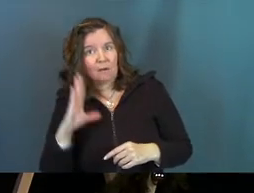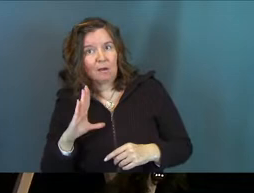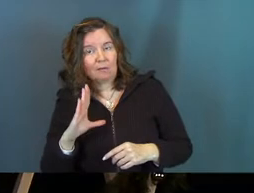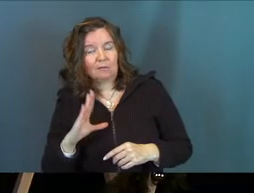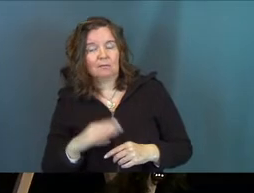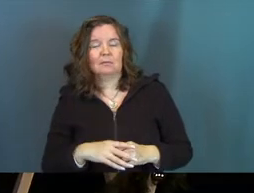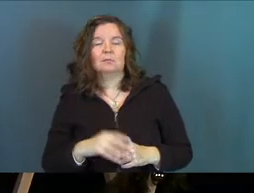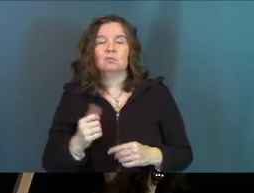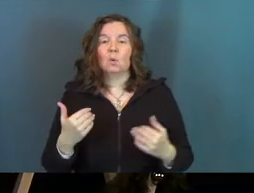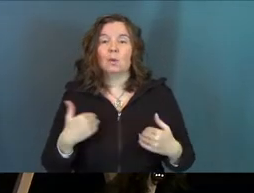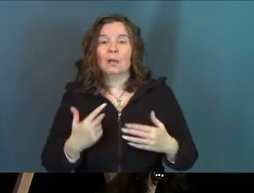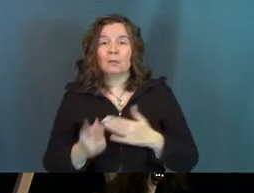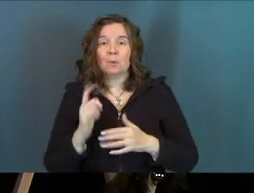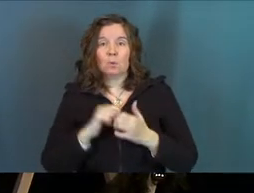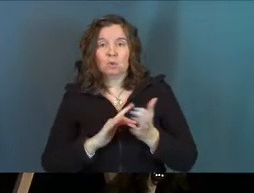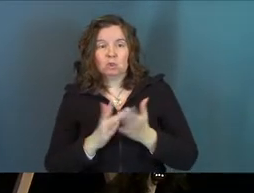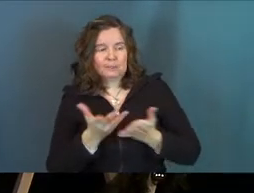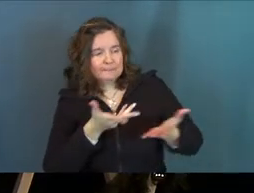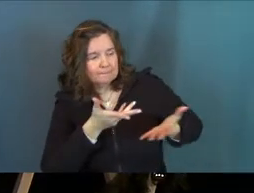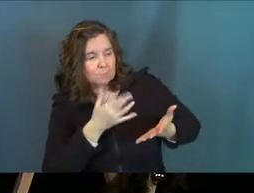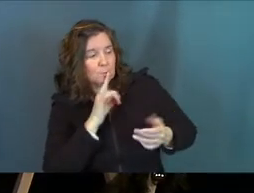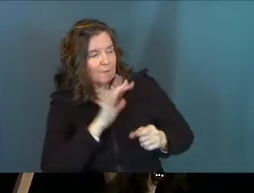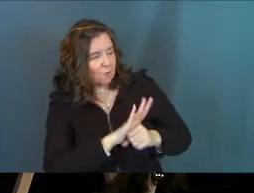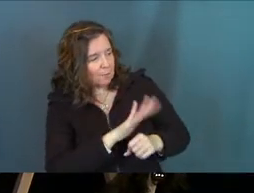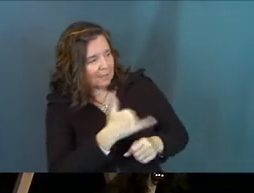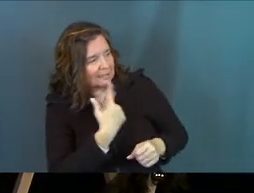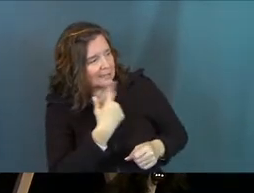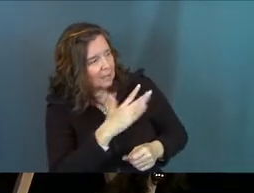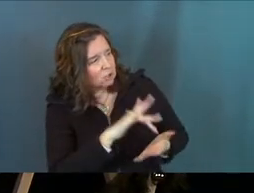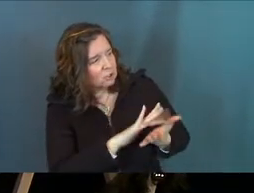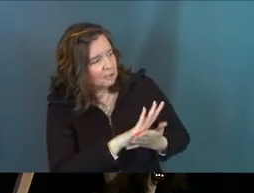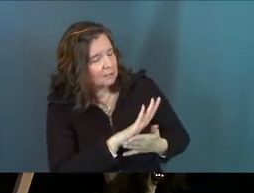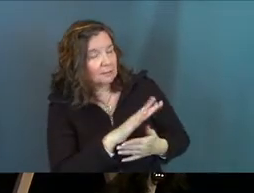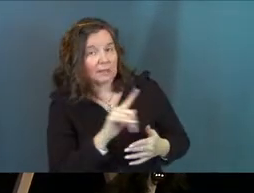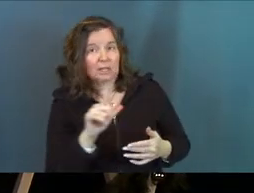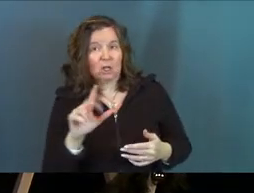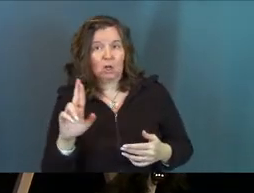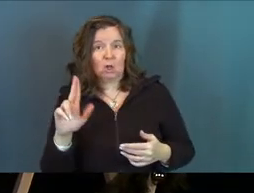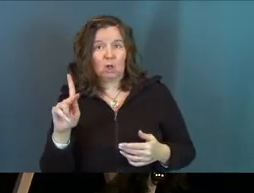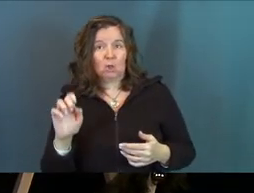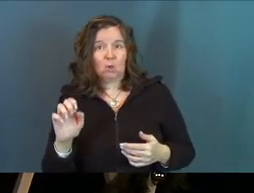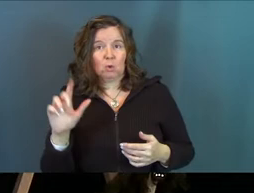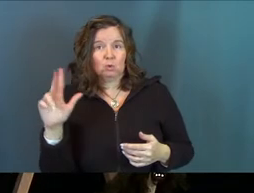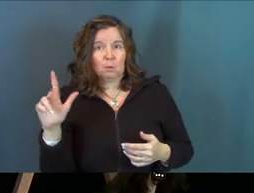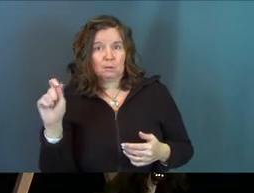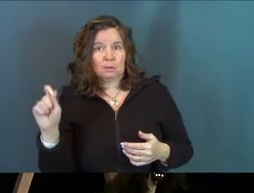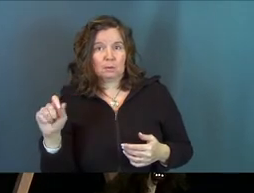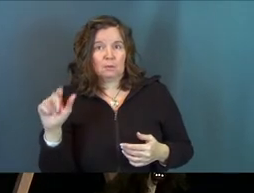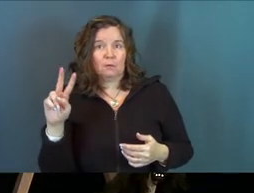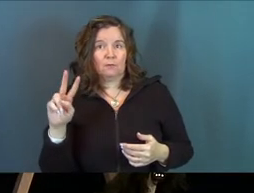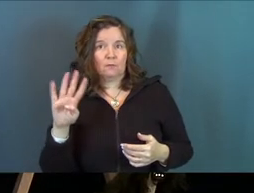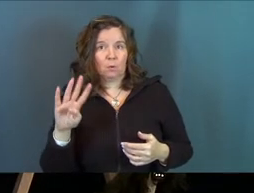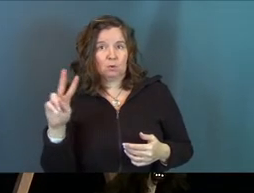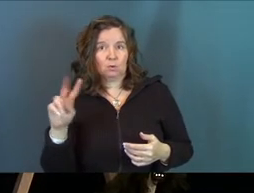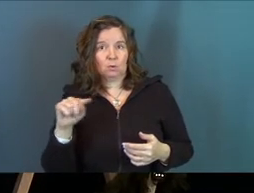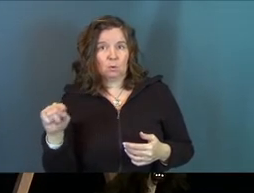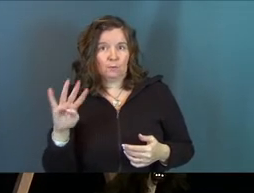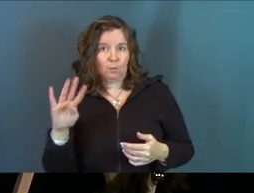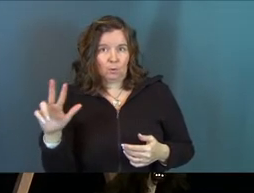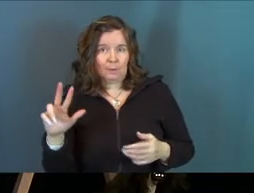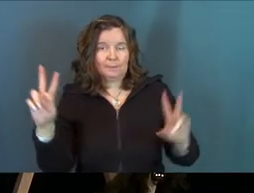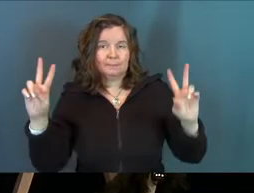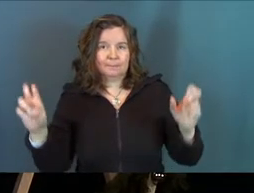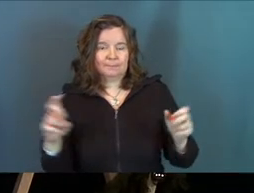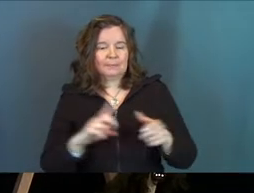God. And so he has this moment with Jesus where he just affirms that, and he tells Jesus this. This is Luke 23, verses 42 through 43. It says, then he